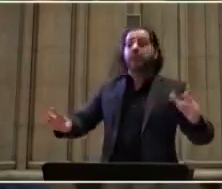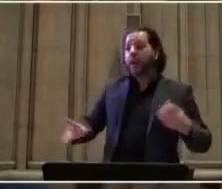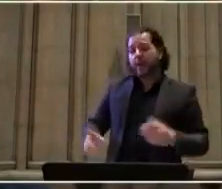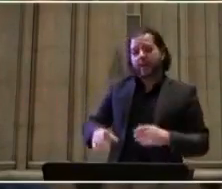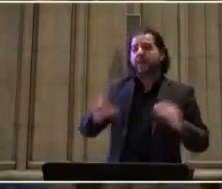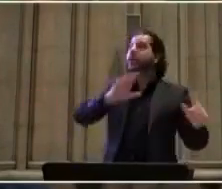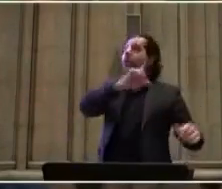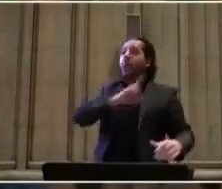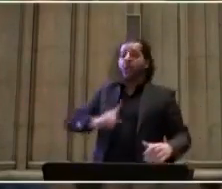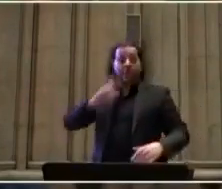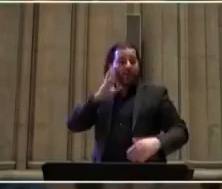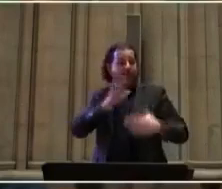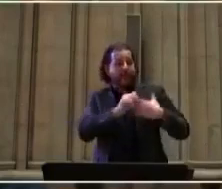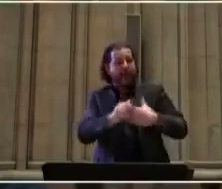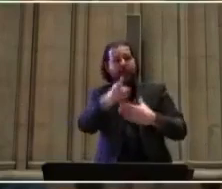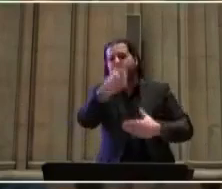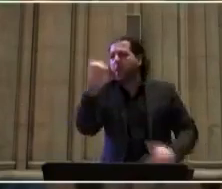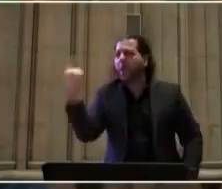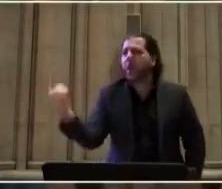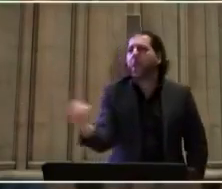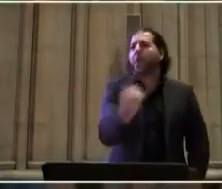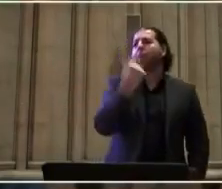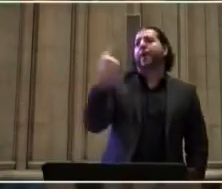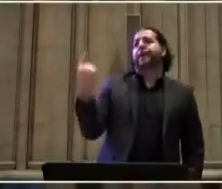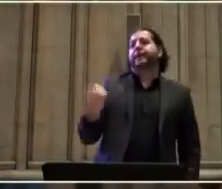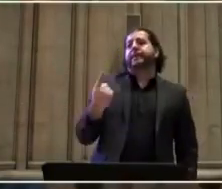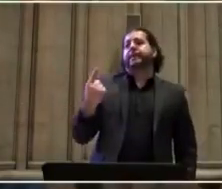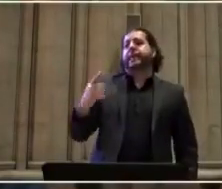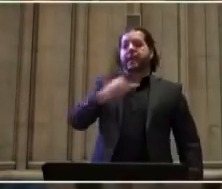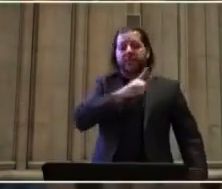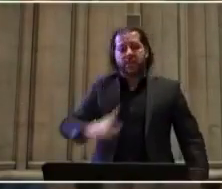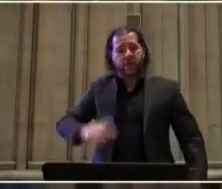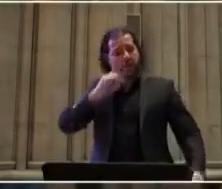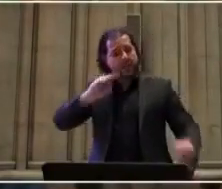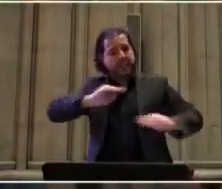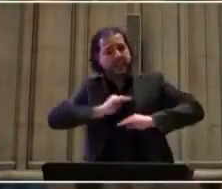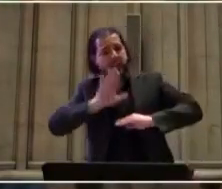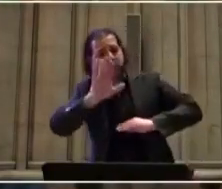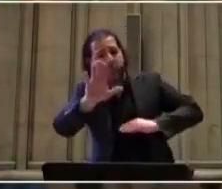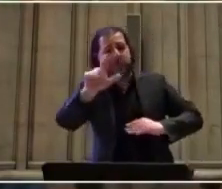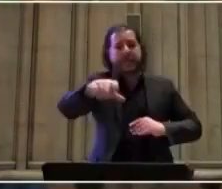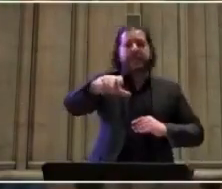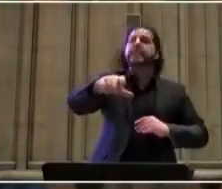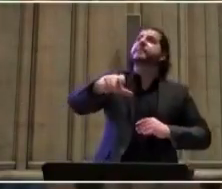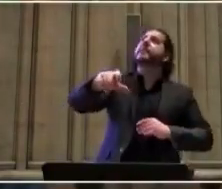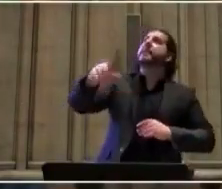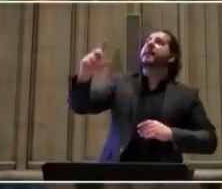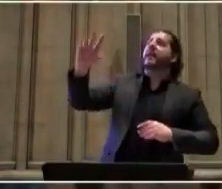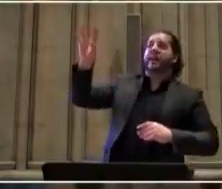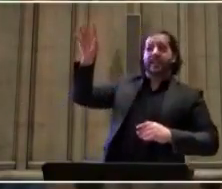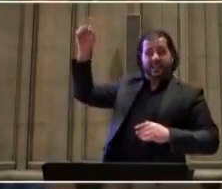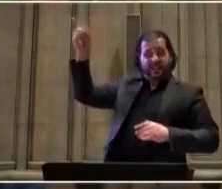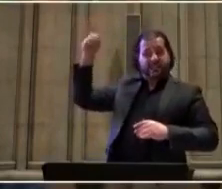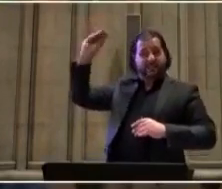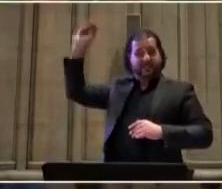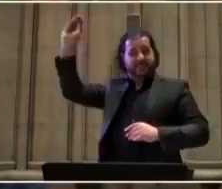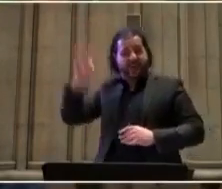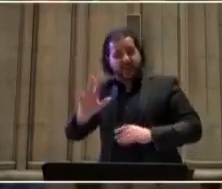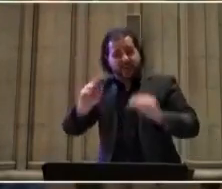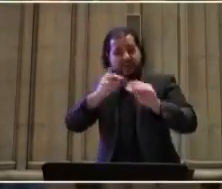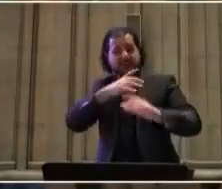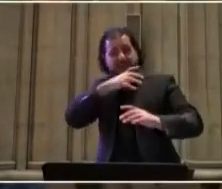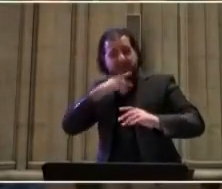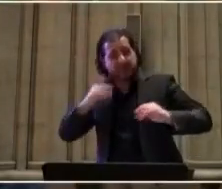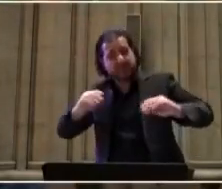The Lord will guide you always. The Lord will satisfy your needs in the sun-scorched land and